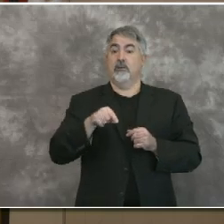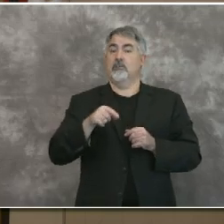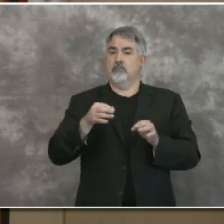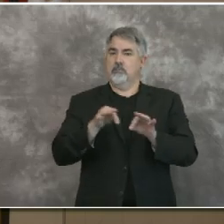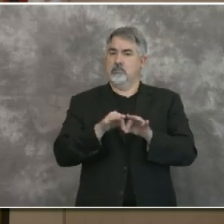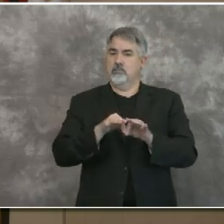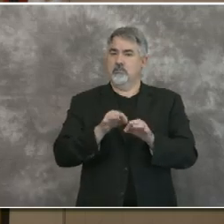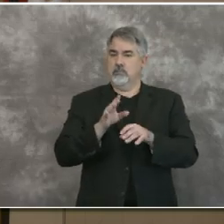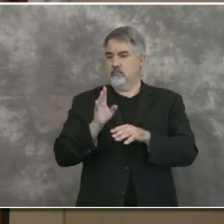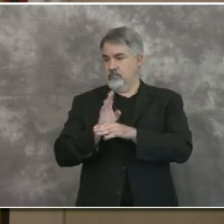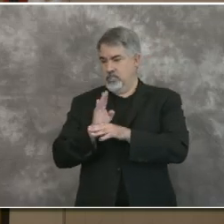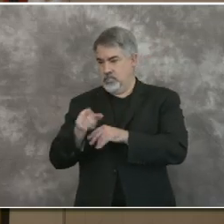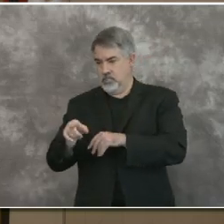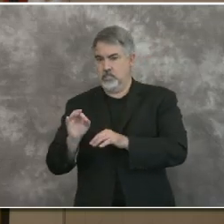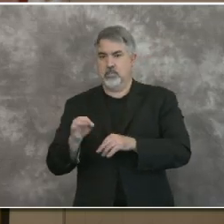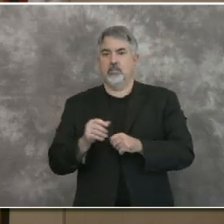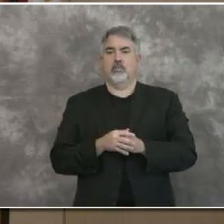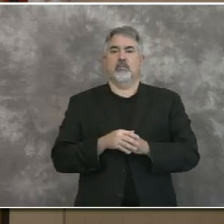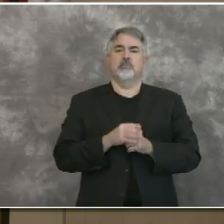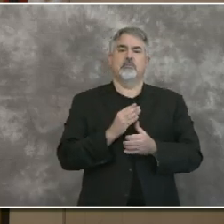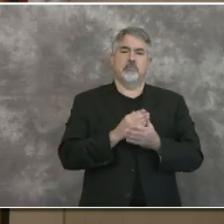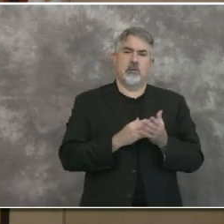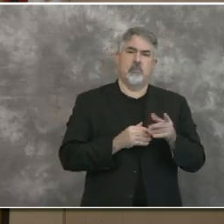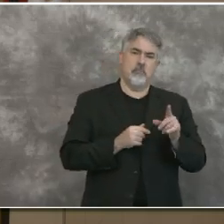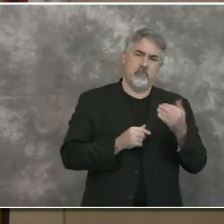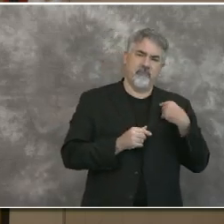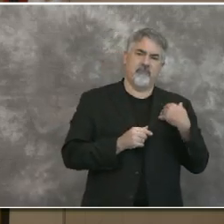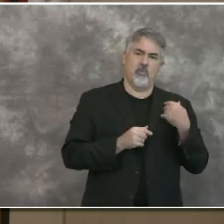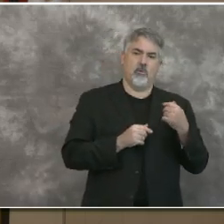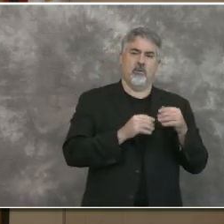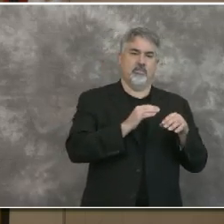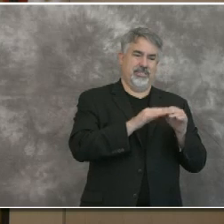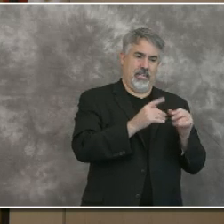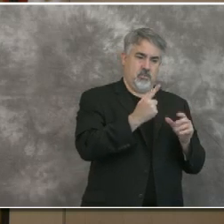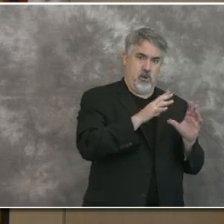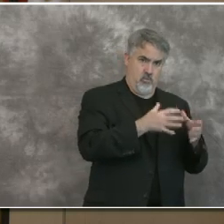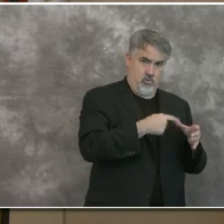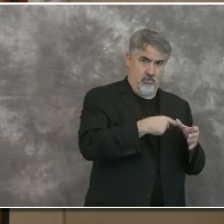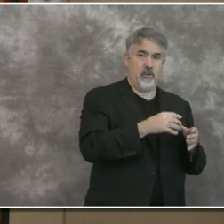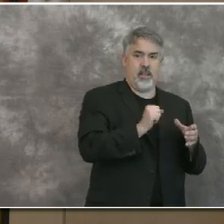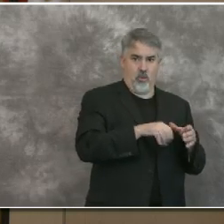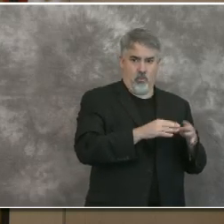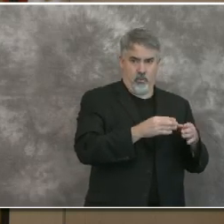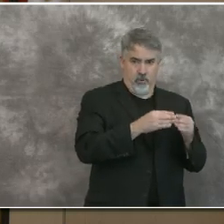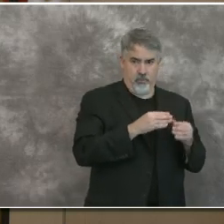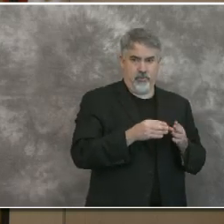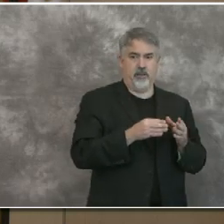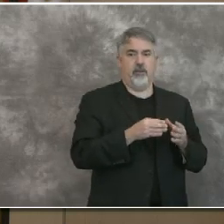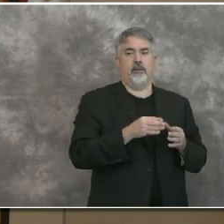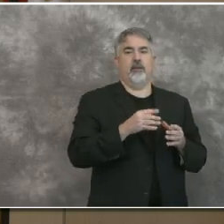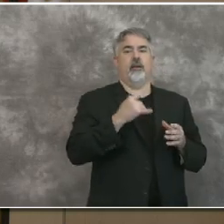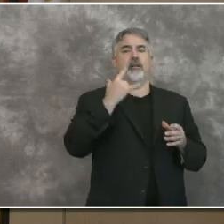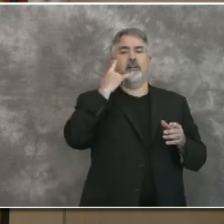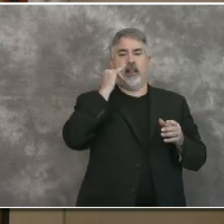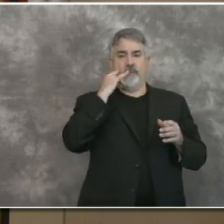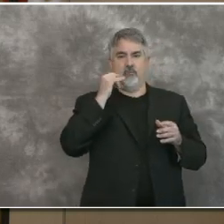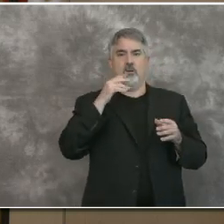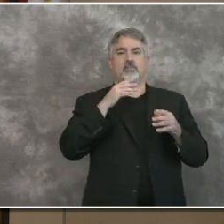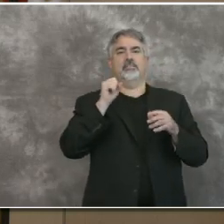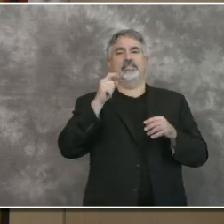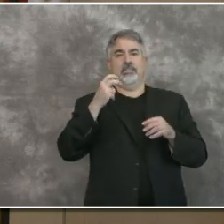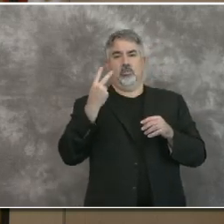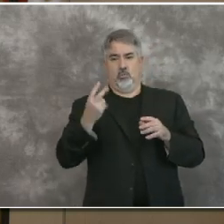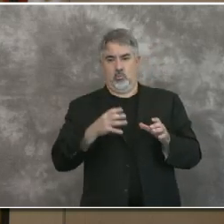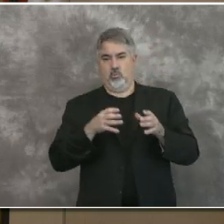businesses, everything that was in place for stage 1, and in this California stage 2, we are